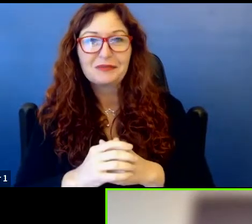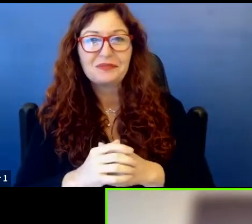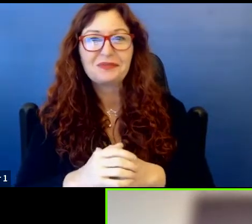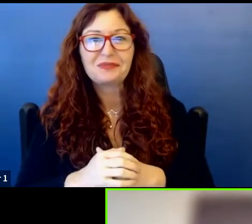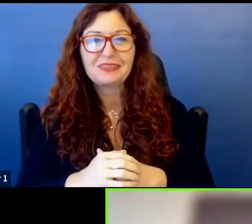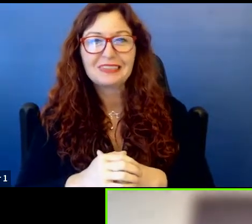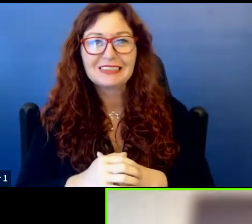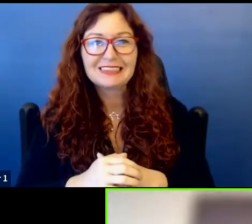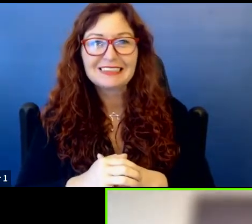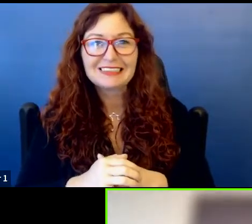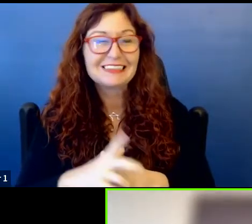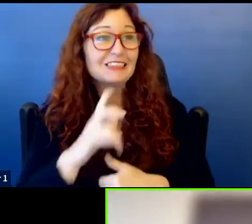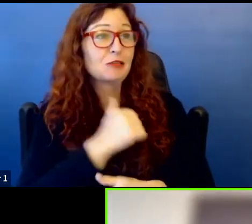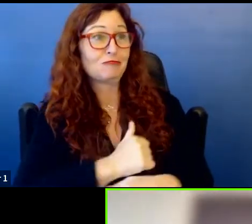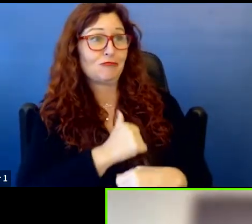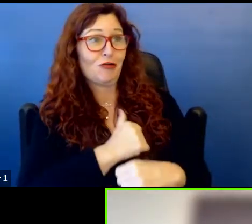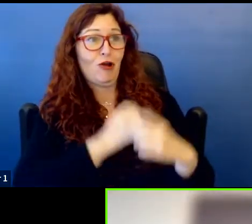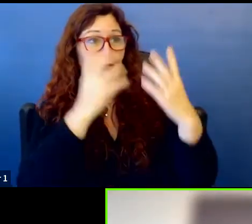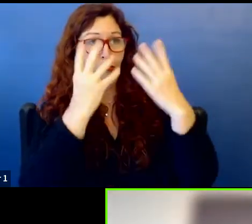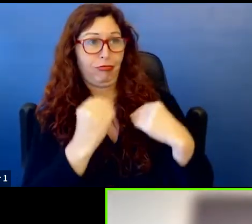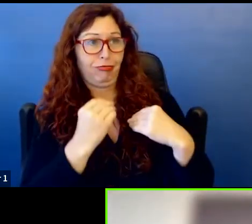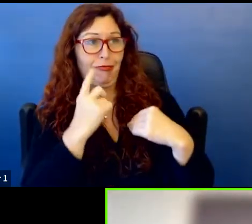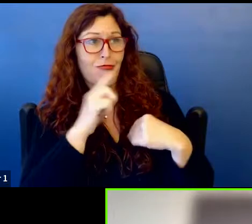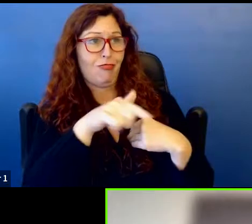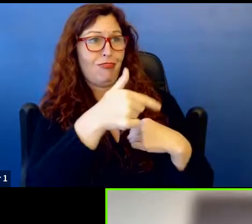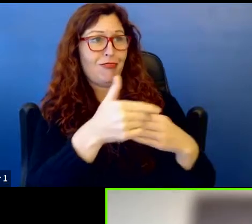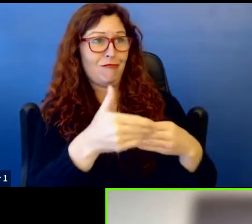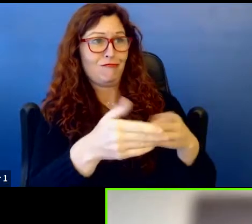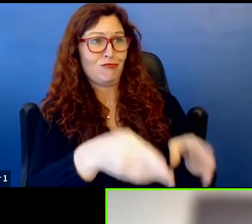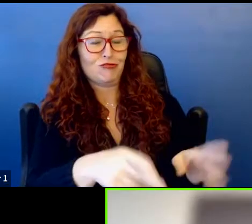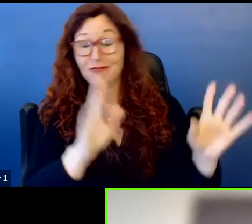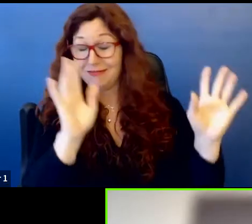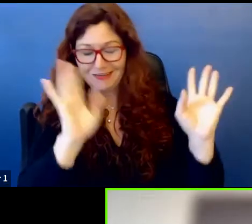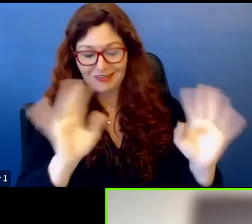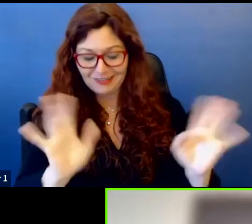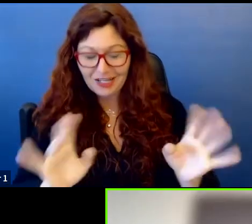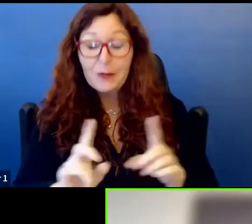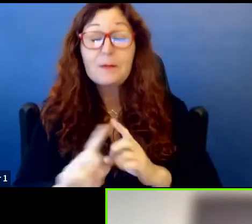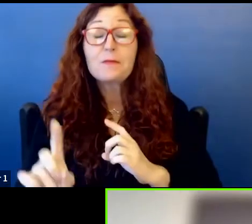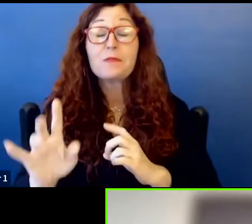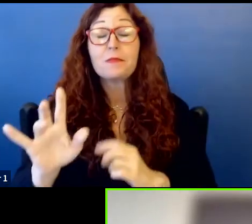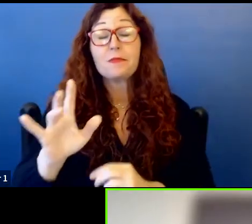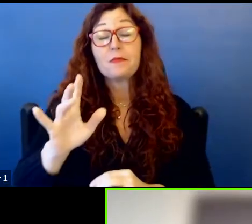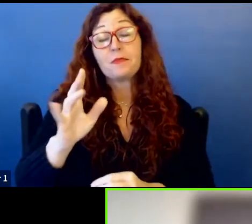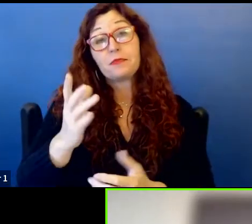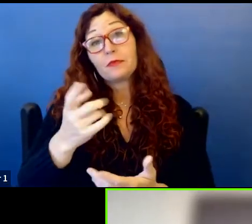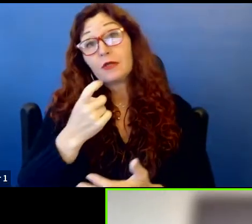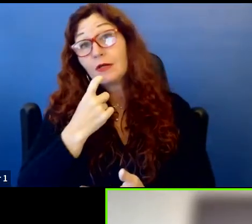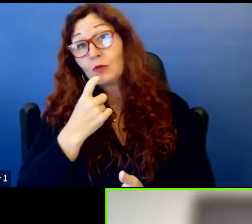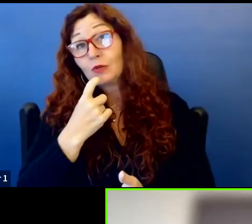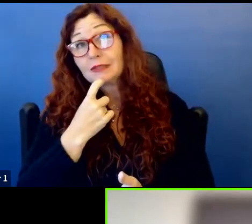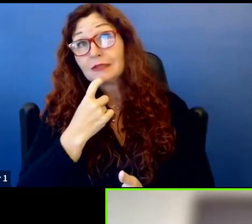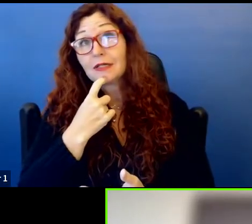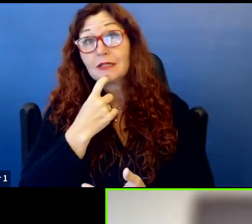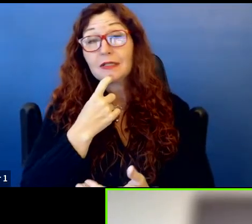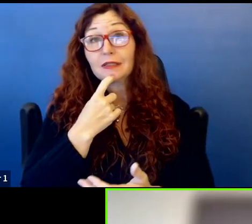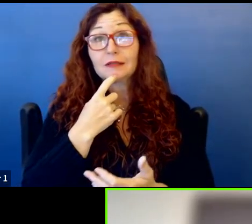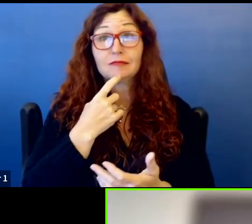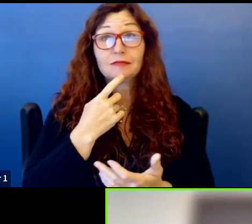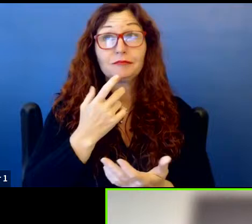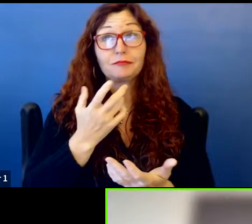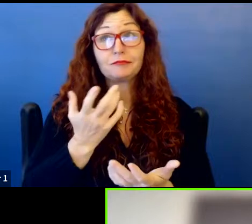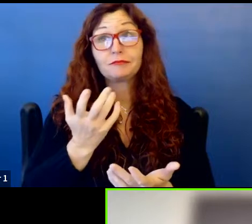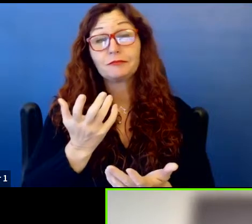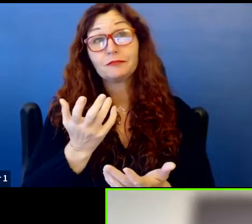on to miss miss allen so i what i would say is that just kind of providing some more context that conversation